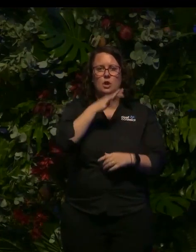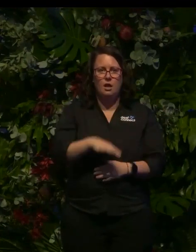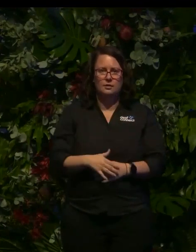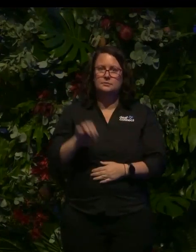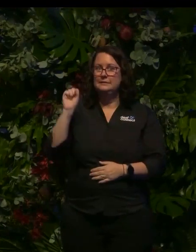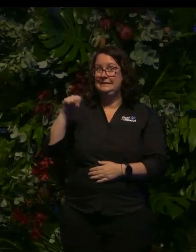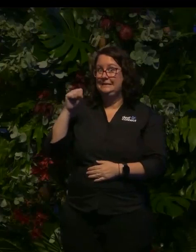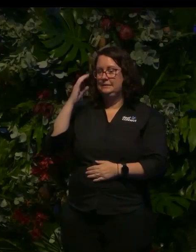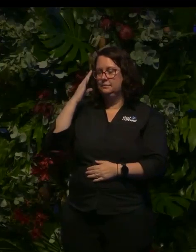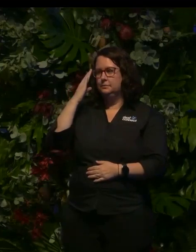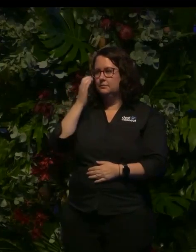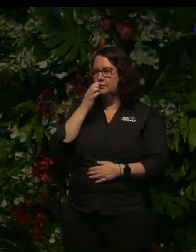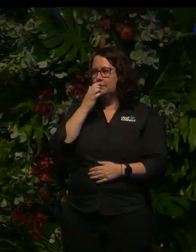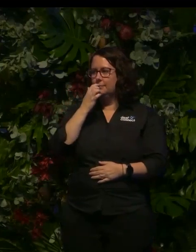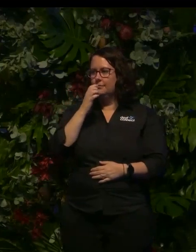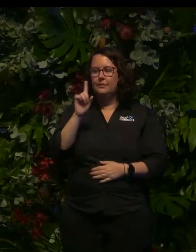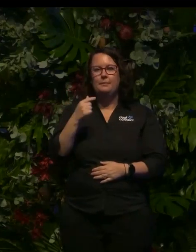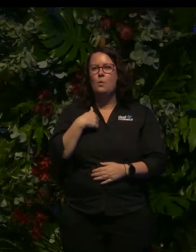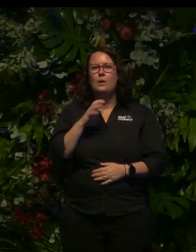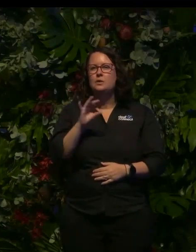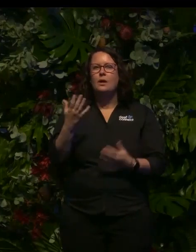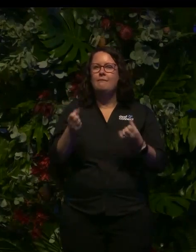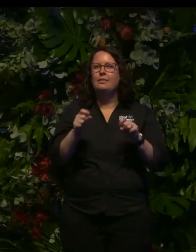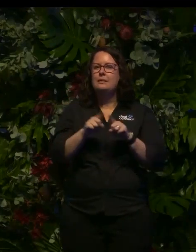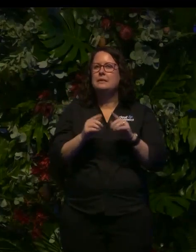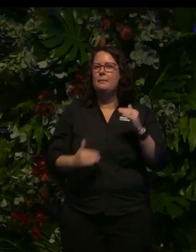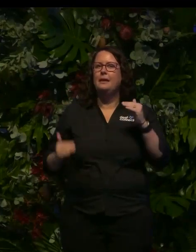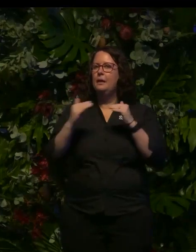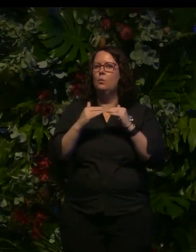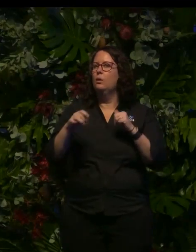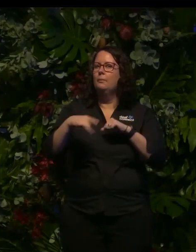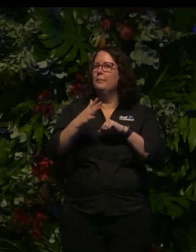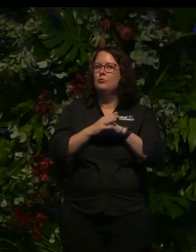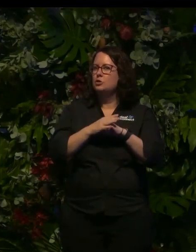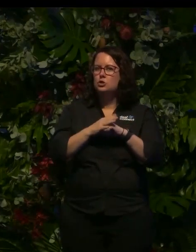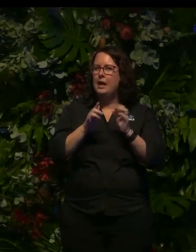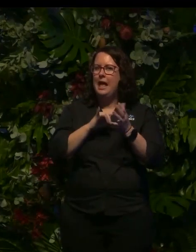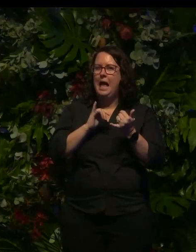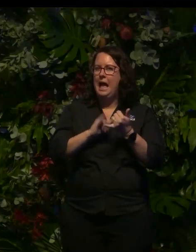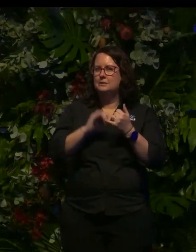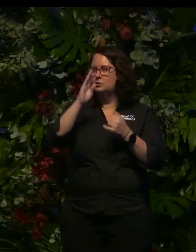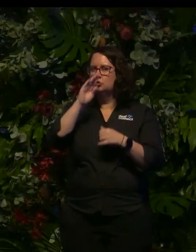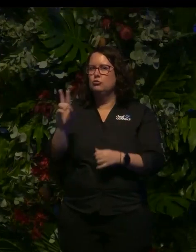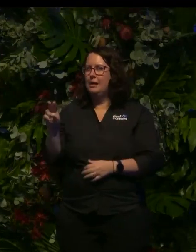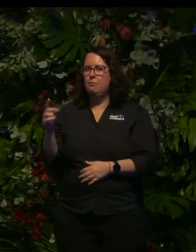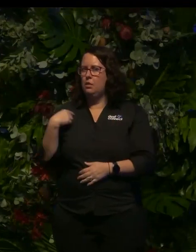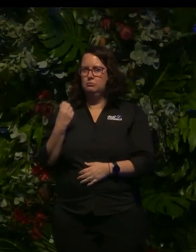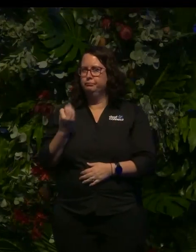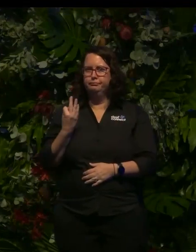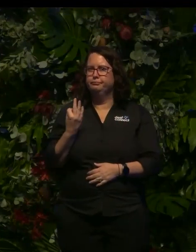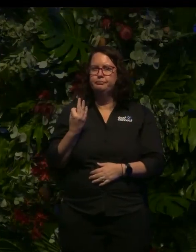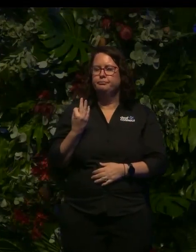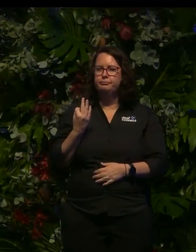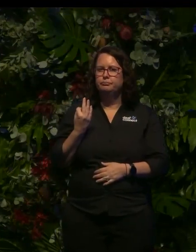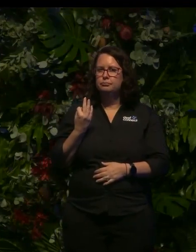Yes, but we don't have the same equal marriage equality as hetero couples. The